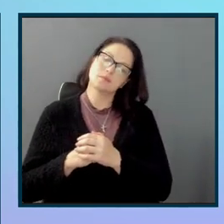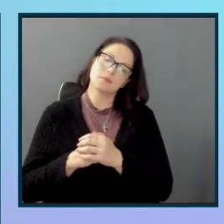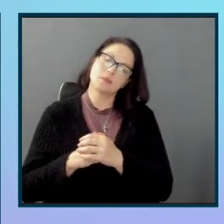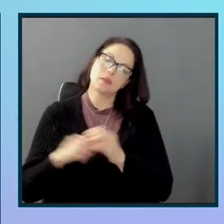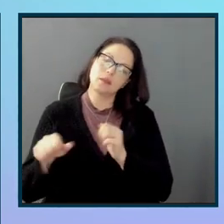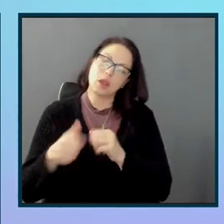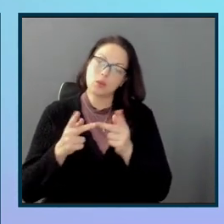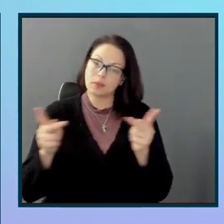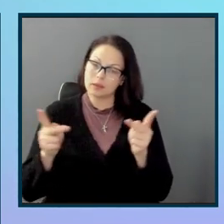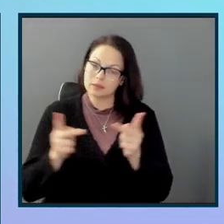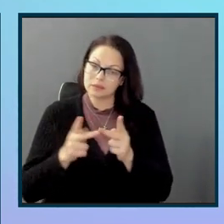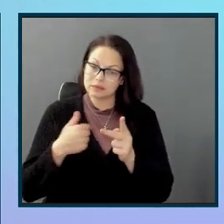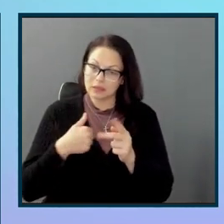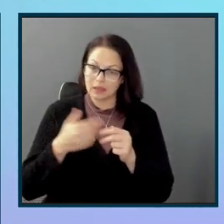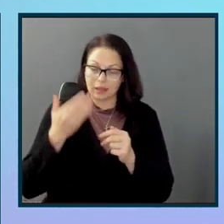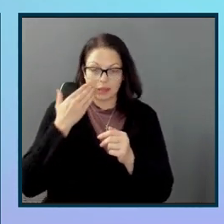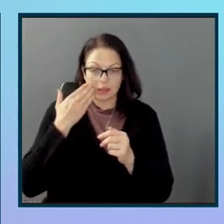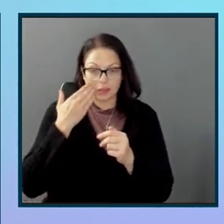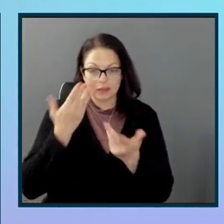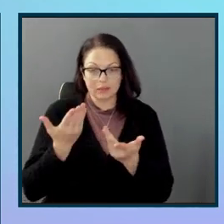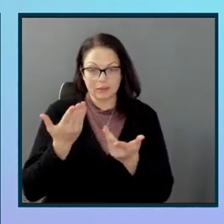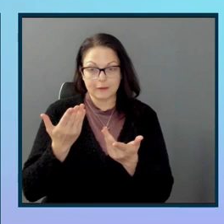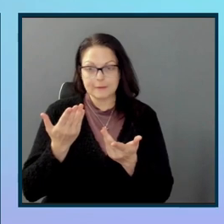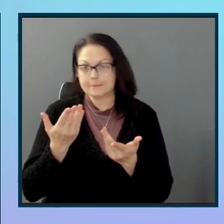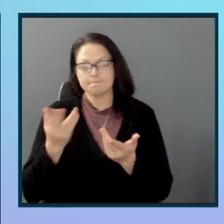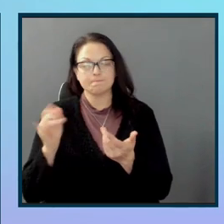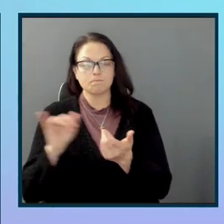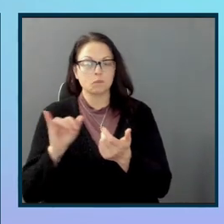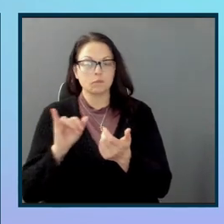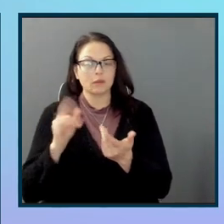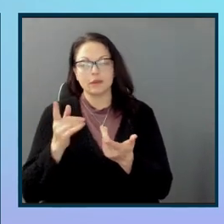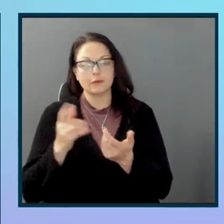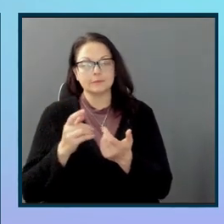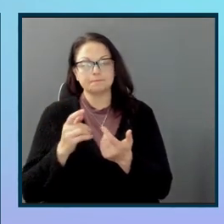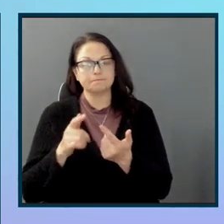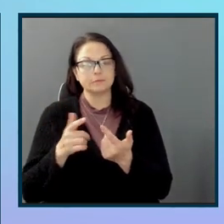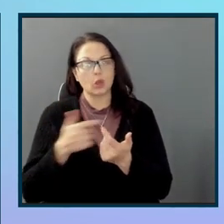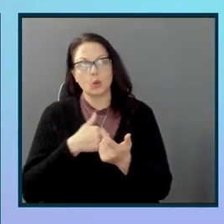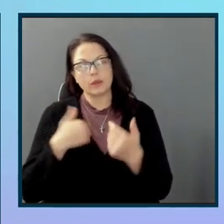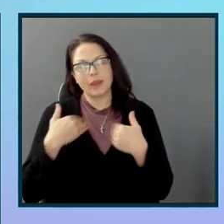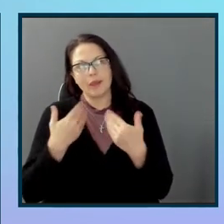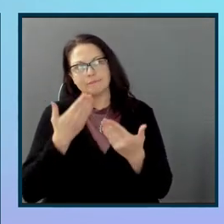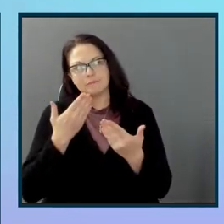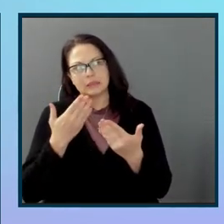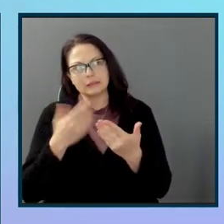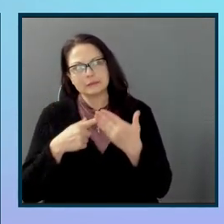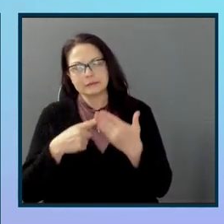is, I think for us at CrowdStrike, every single day, we have intense discussions about